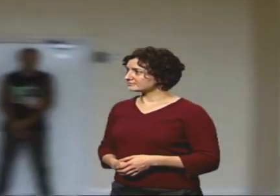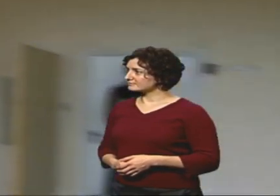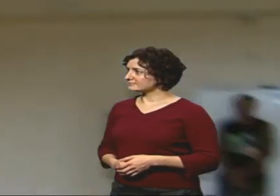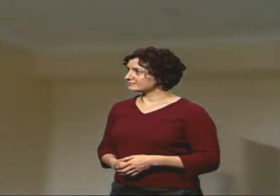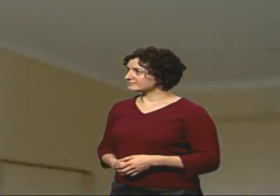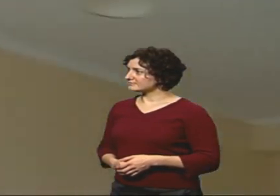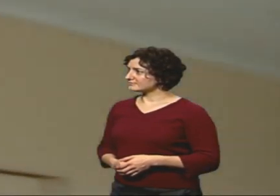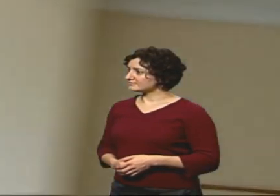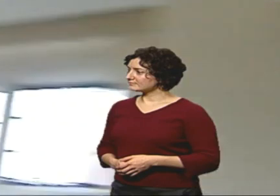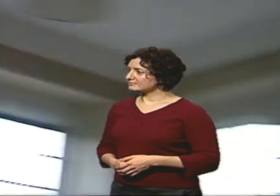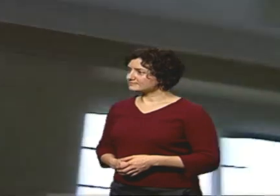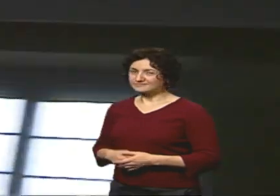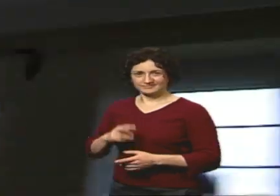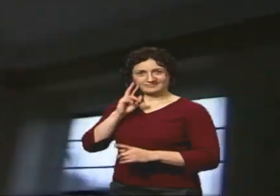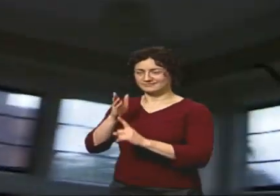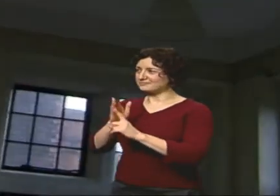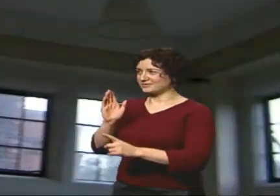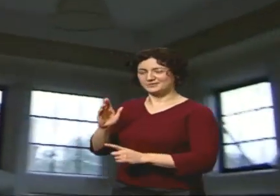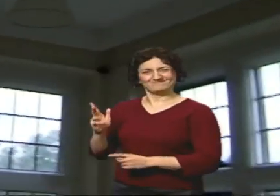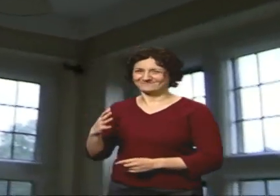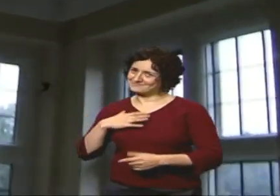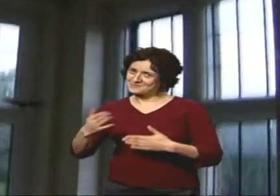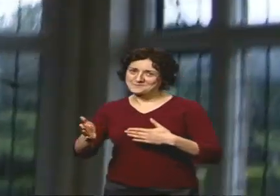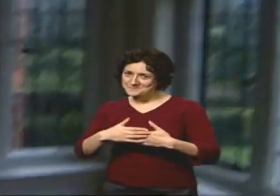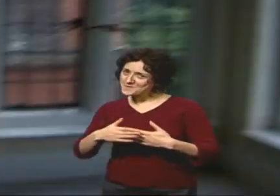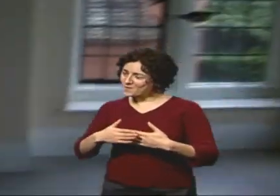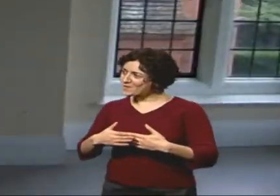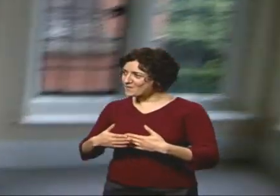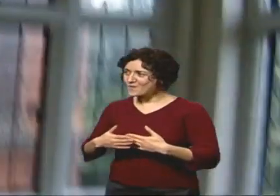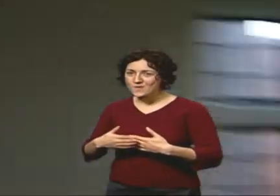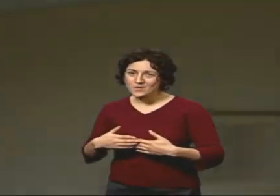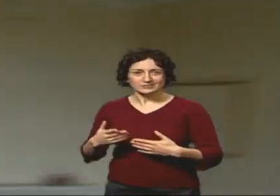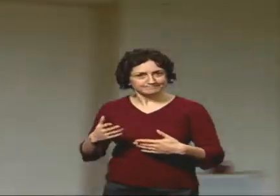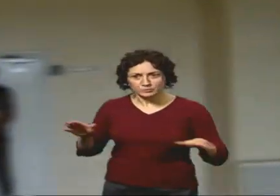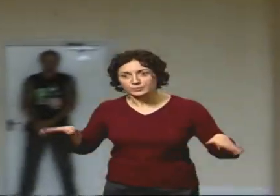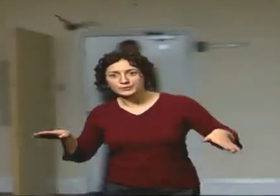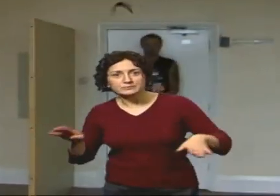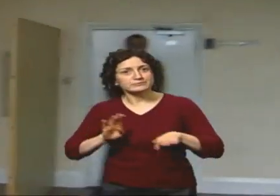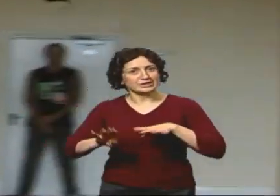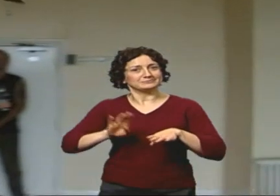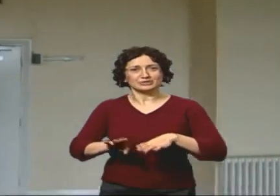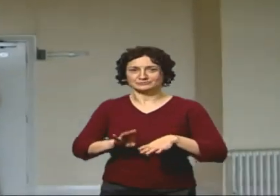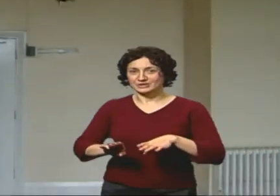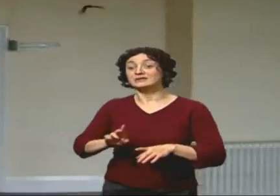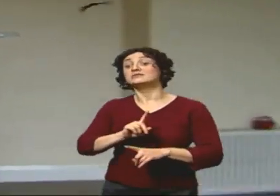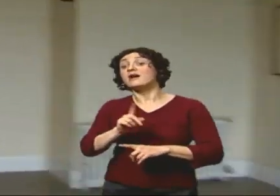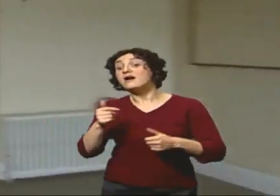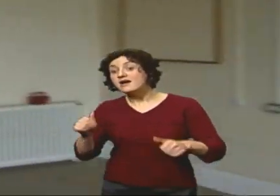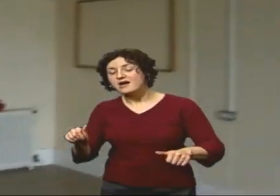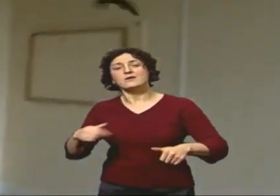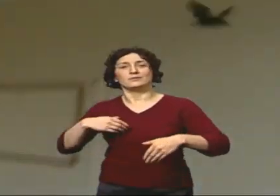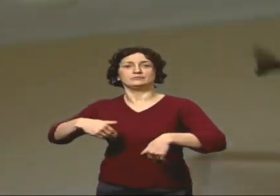You can see from his performance here that he was going to need quite a bit more time before his navigational skills would allow us to release him.